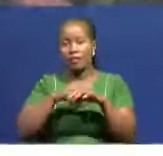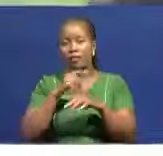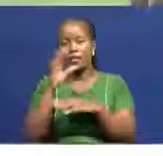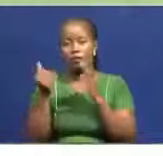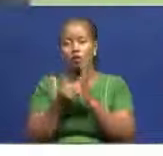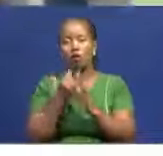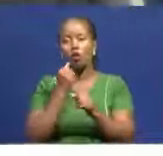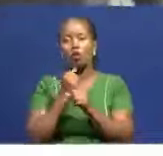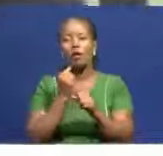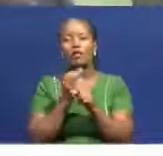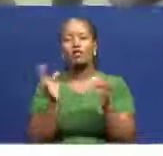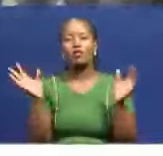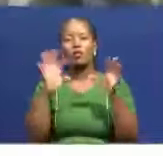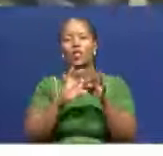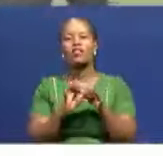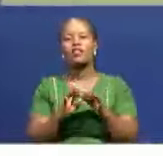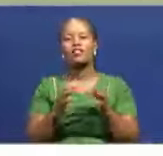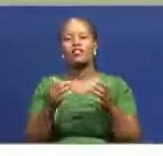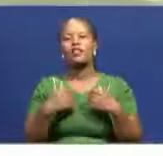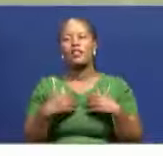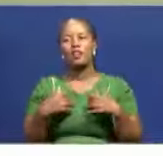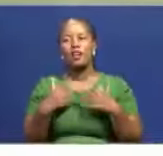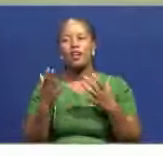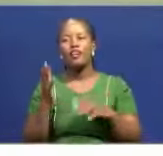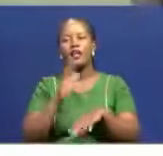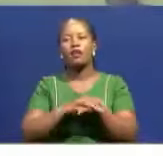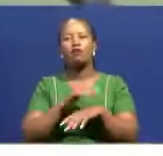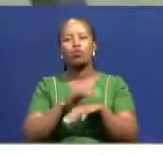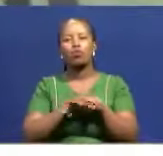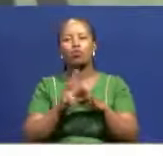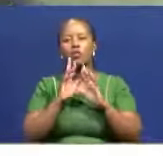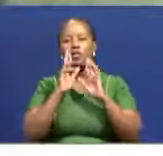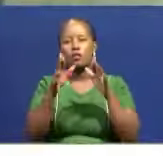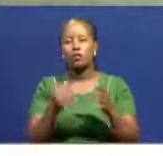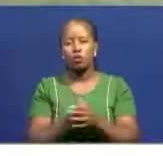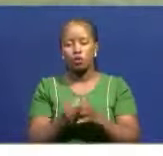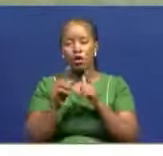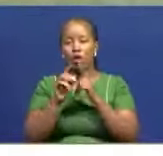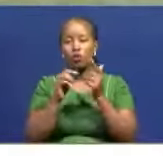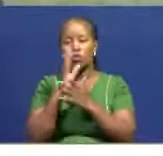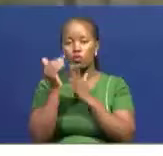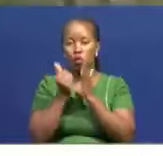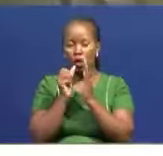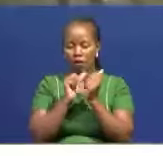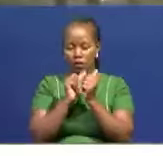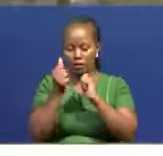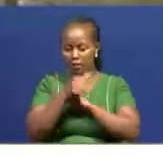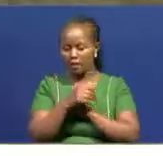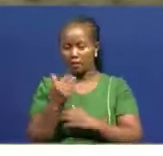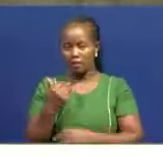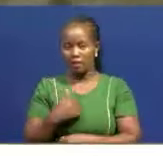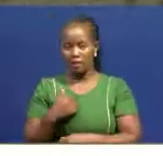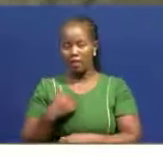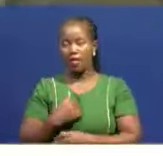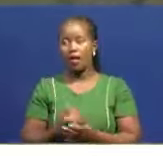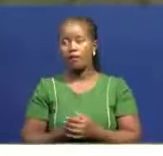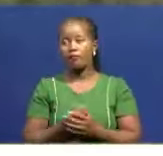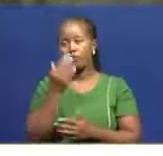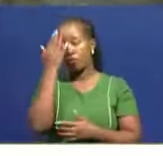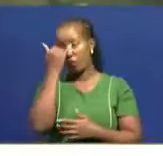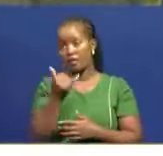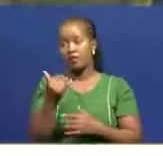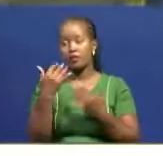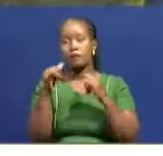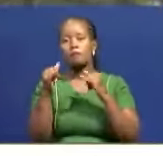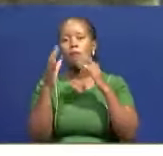contributed to a very good result. And it changes the game. Because if you look at the Chipu players who qualified